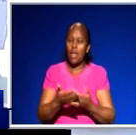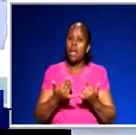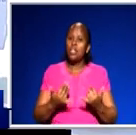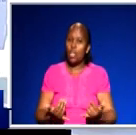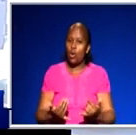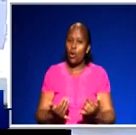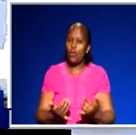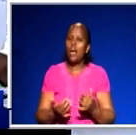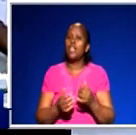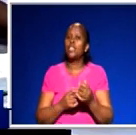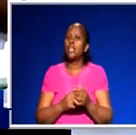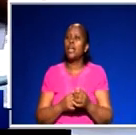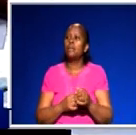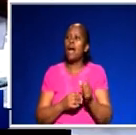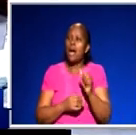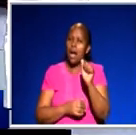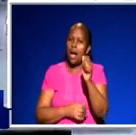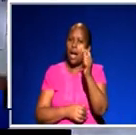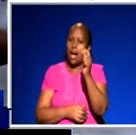is transatlantic trade.